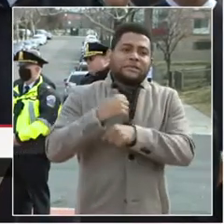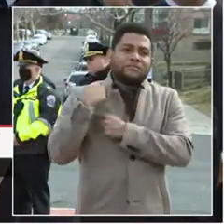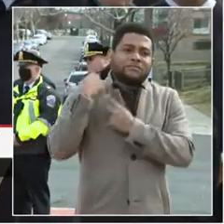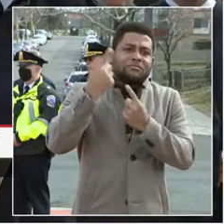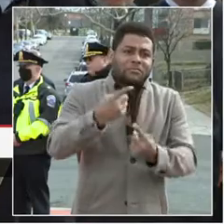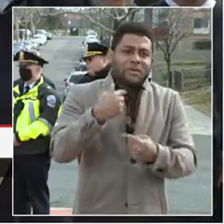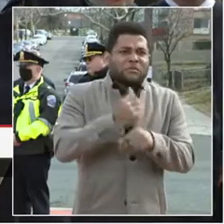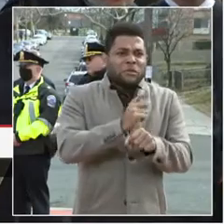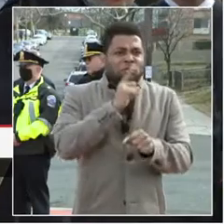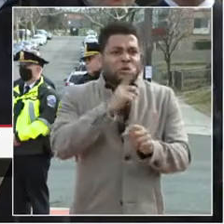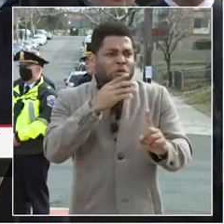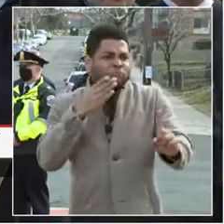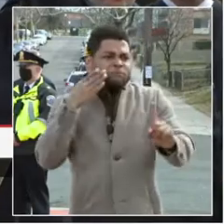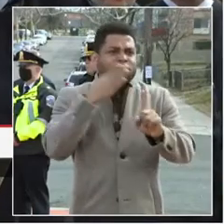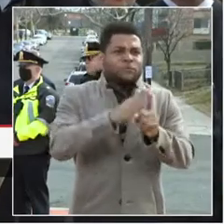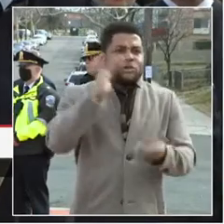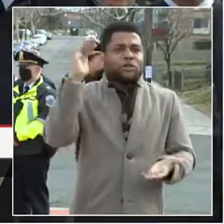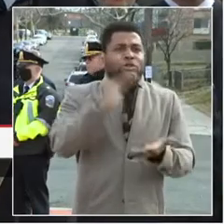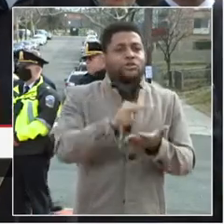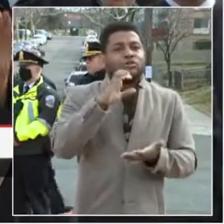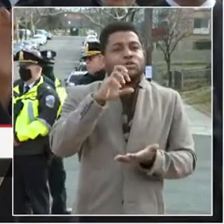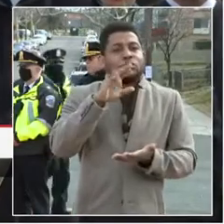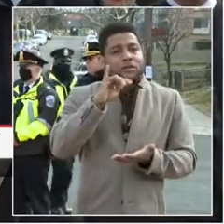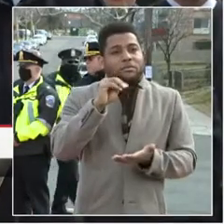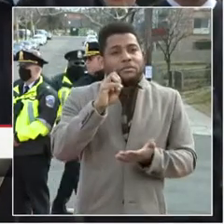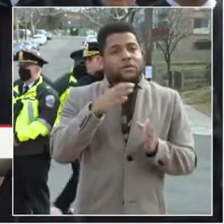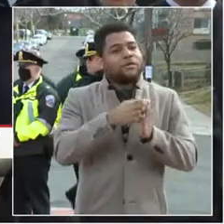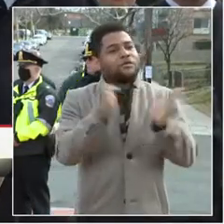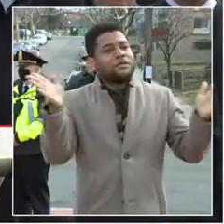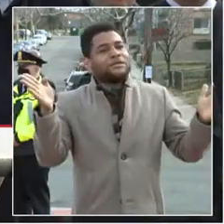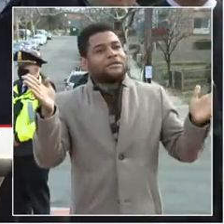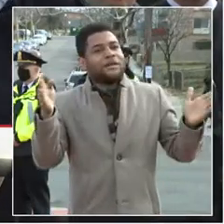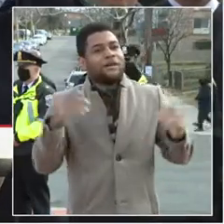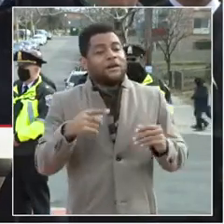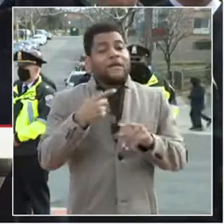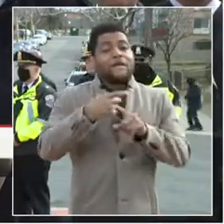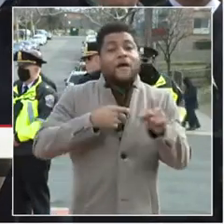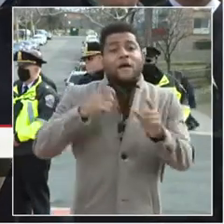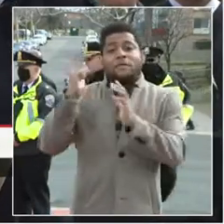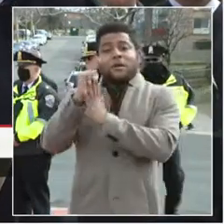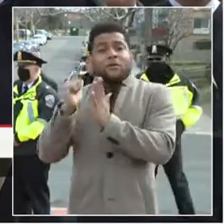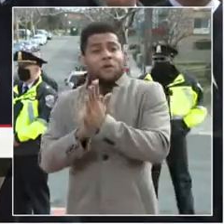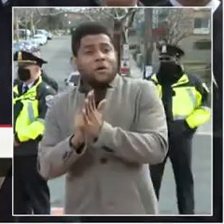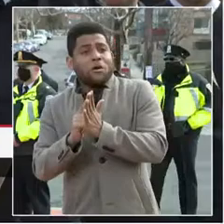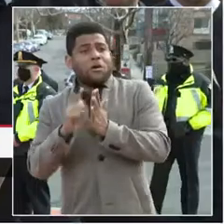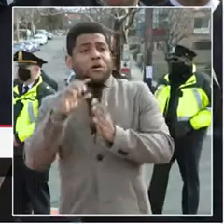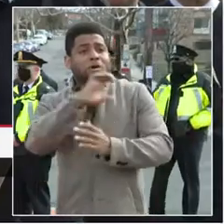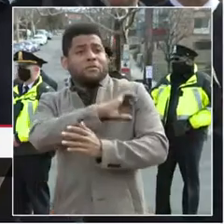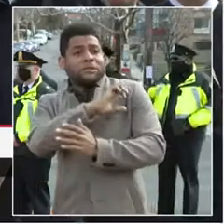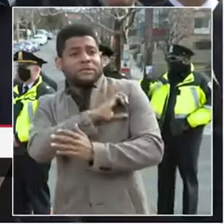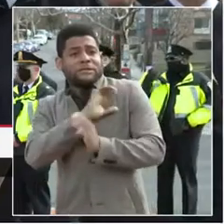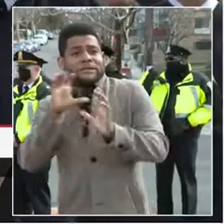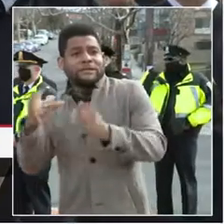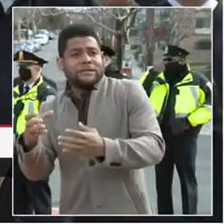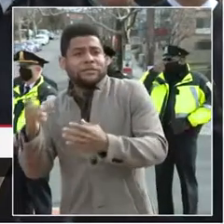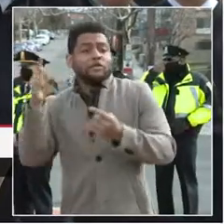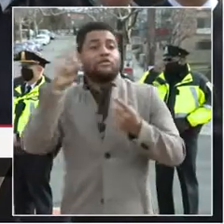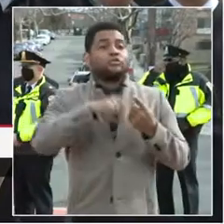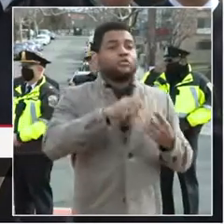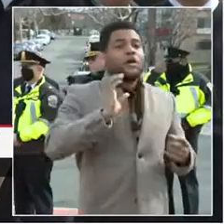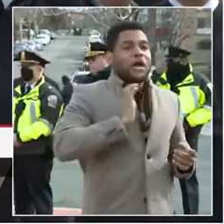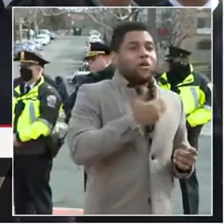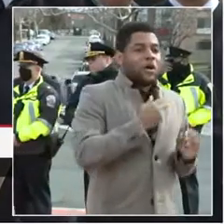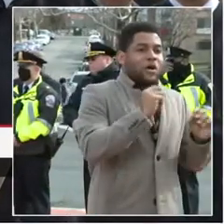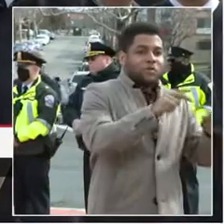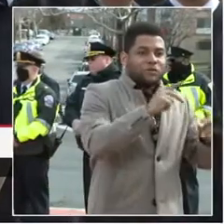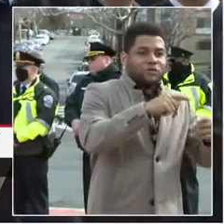crime all the way across the spectrum, from law enforcement efforts that we're talking about today to opportunity